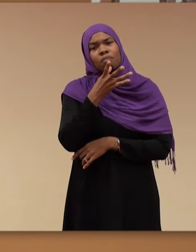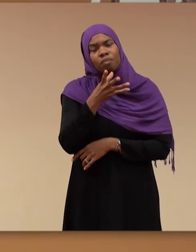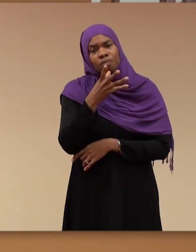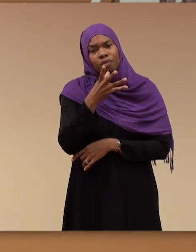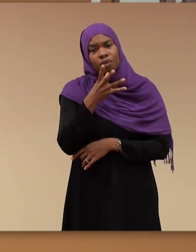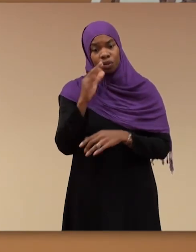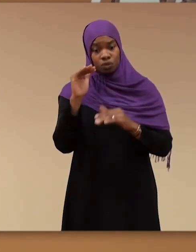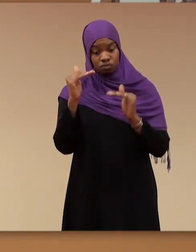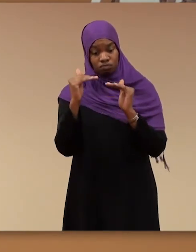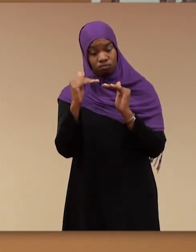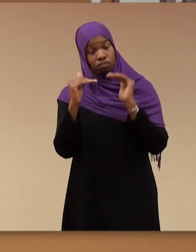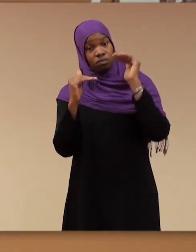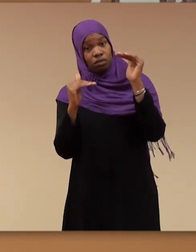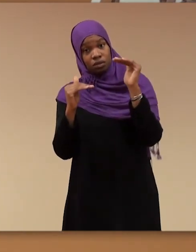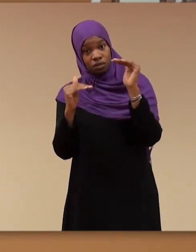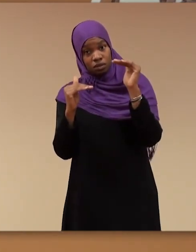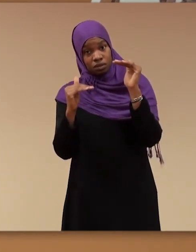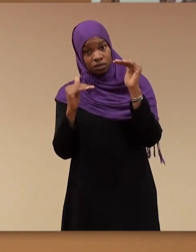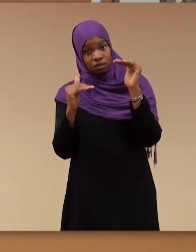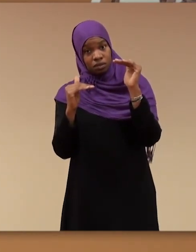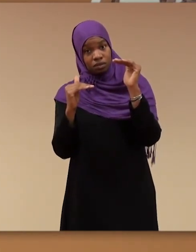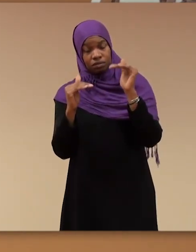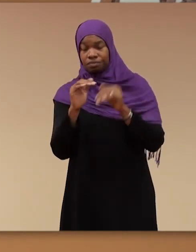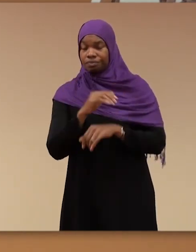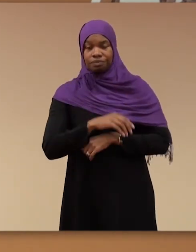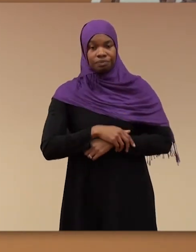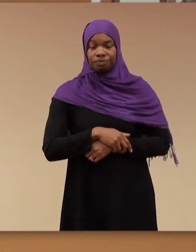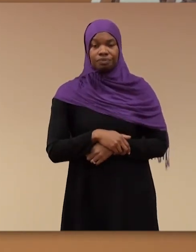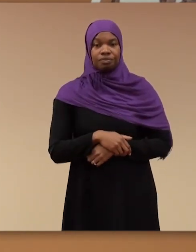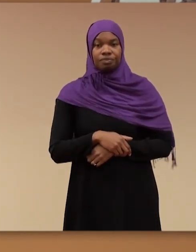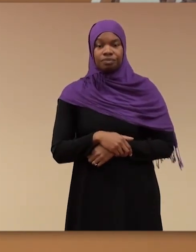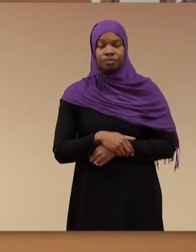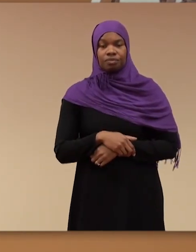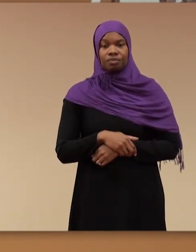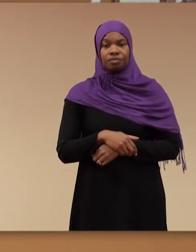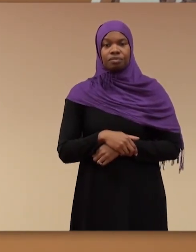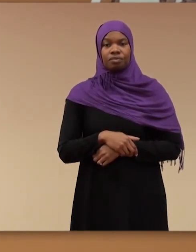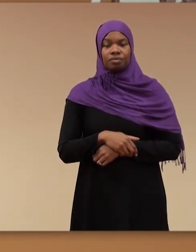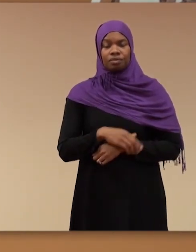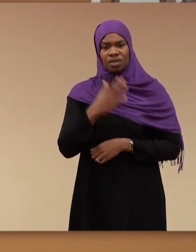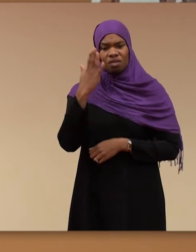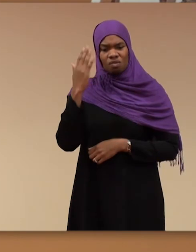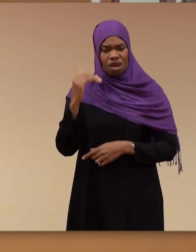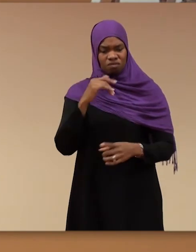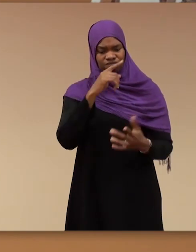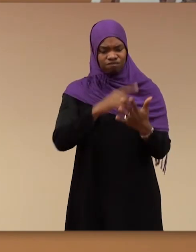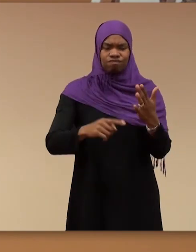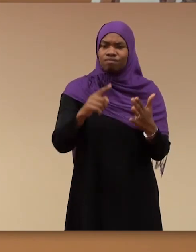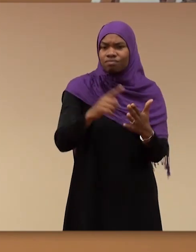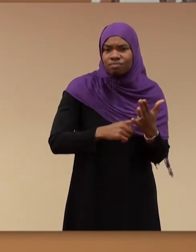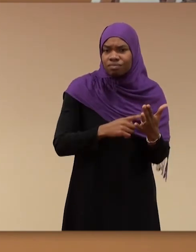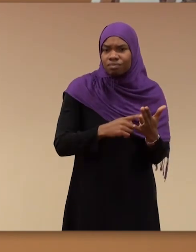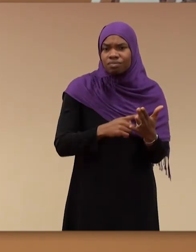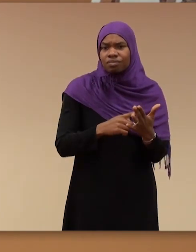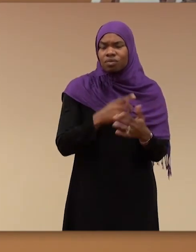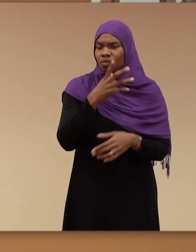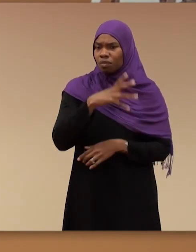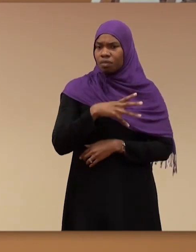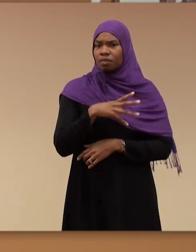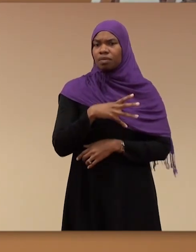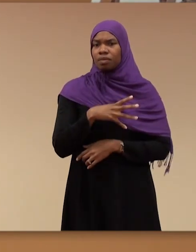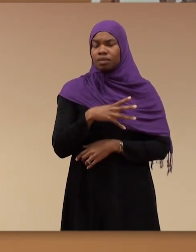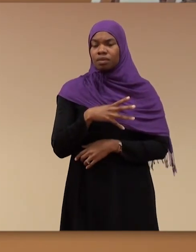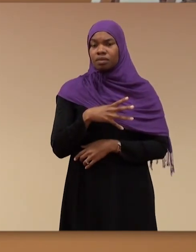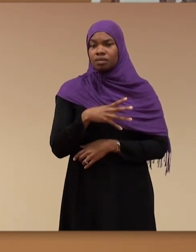say that. Okay, then why all this prejudice against women? Because a woman, she is either a mother or a